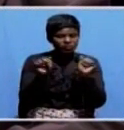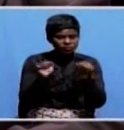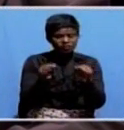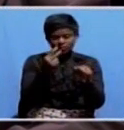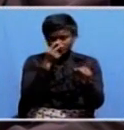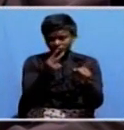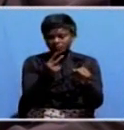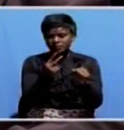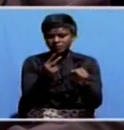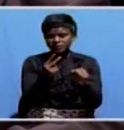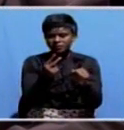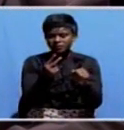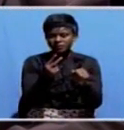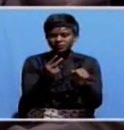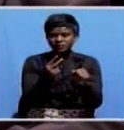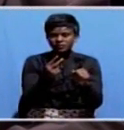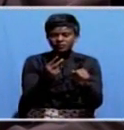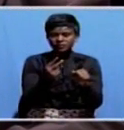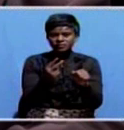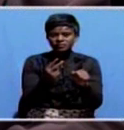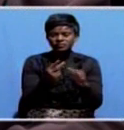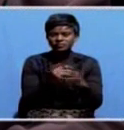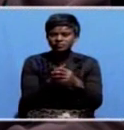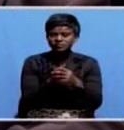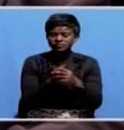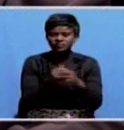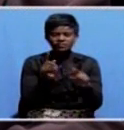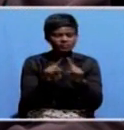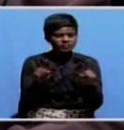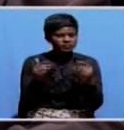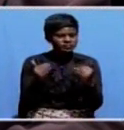the glory of God. But